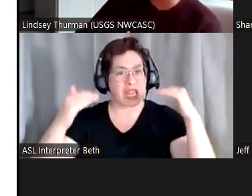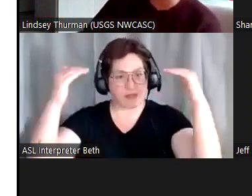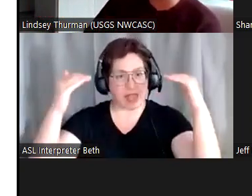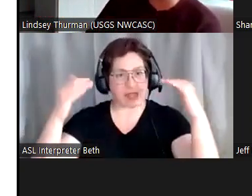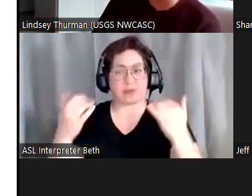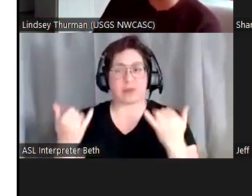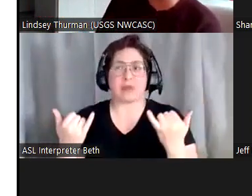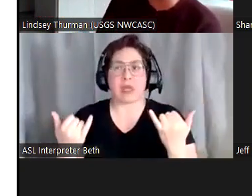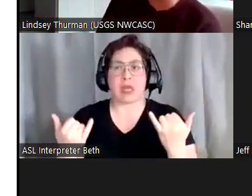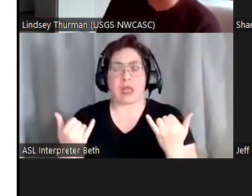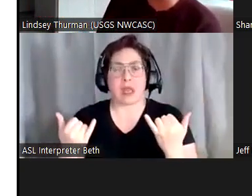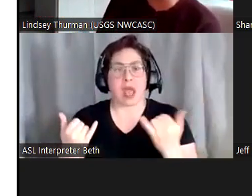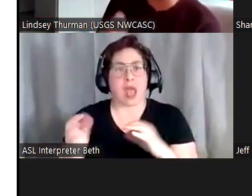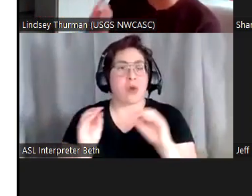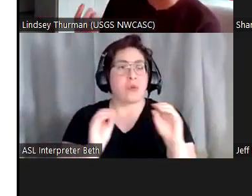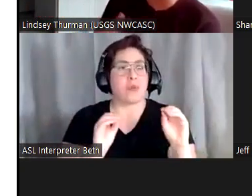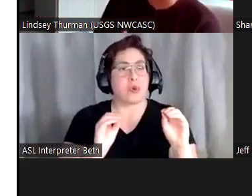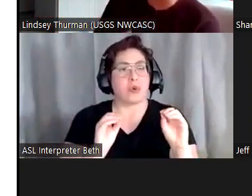towards